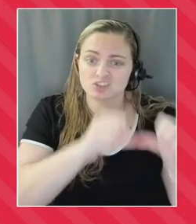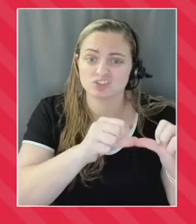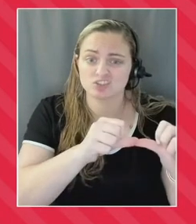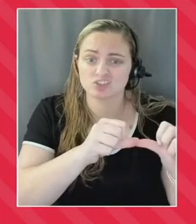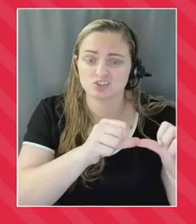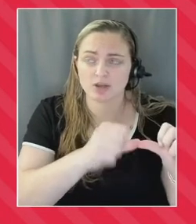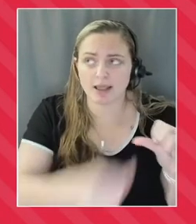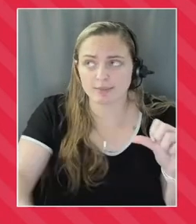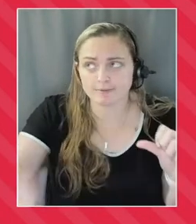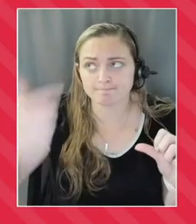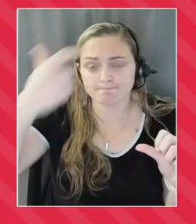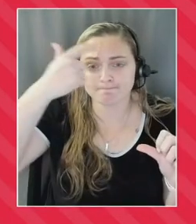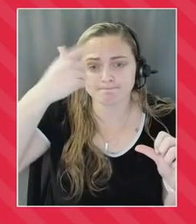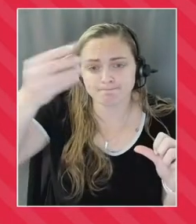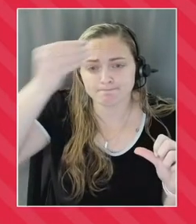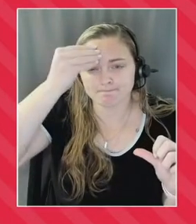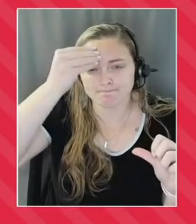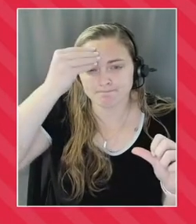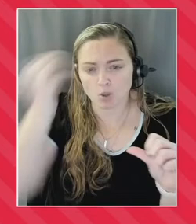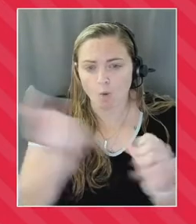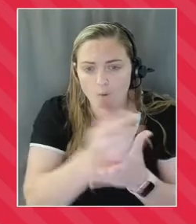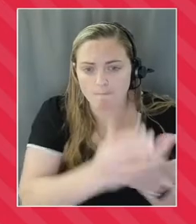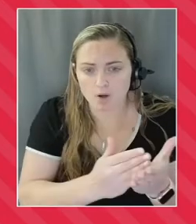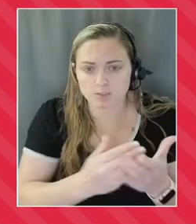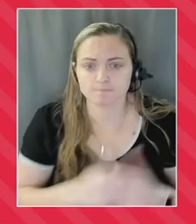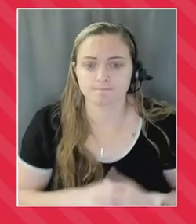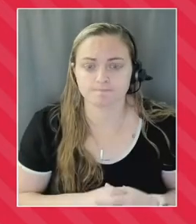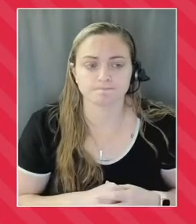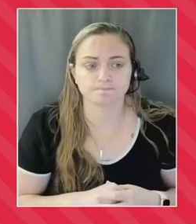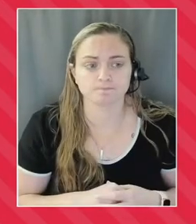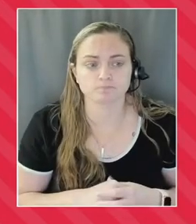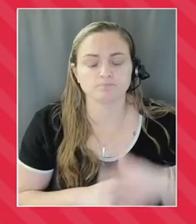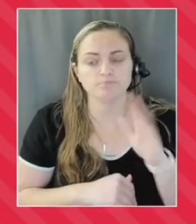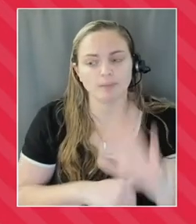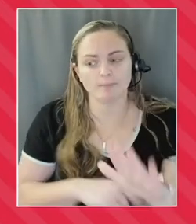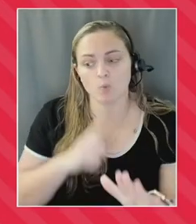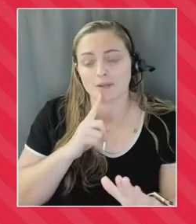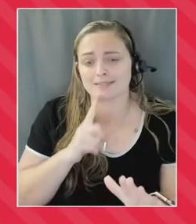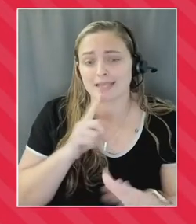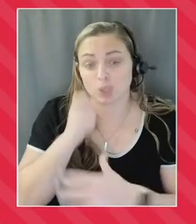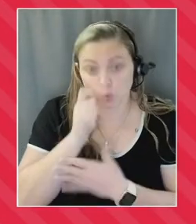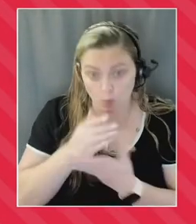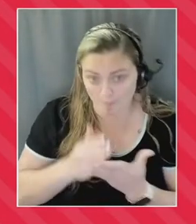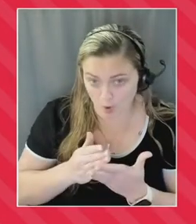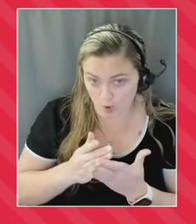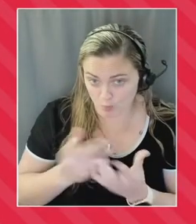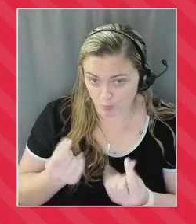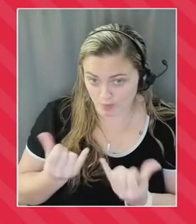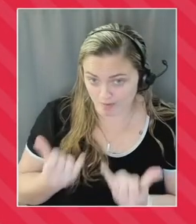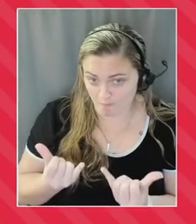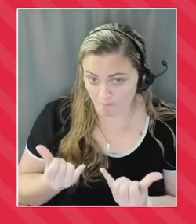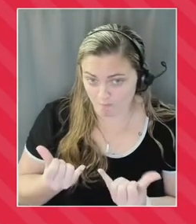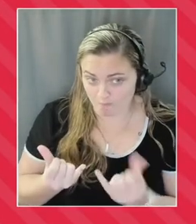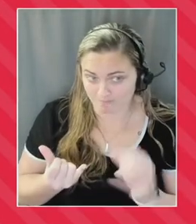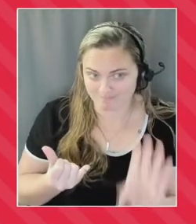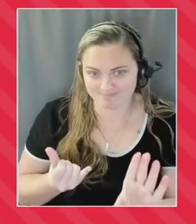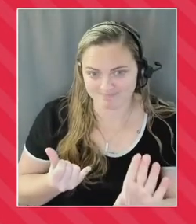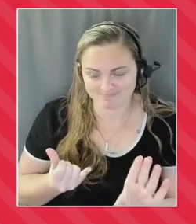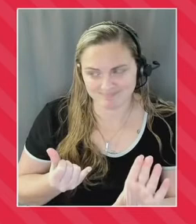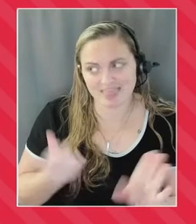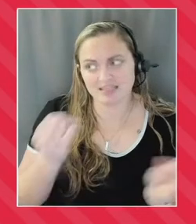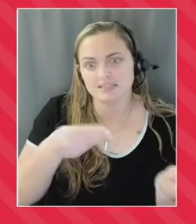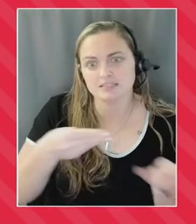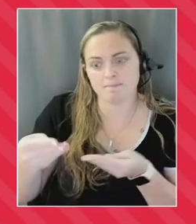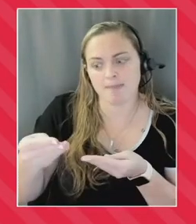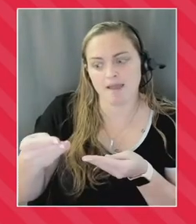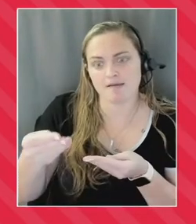in all the sectors. Well, thank you so much. I want to tell you the cool thing we're doing now. And this Pass the Love was all part